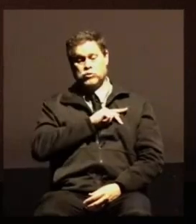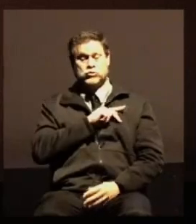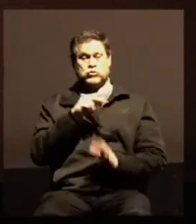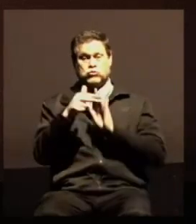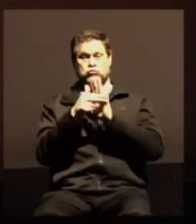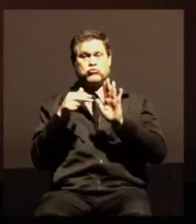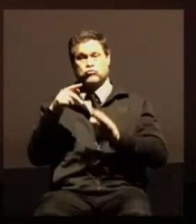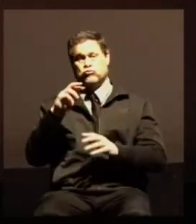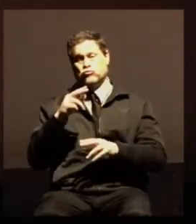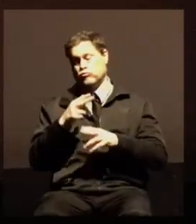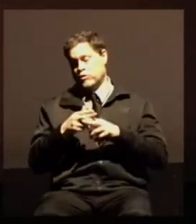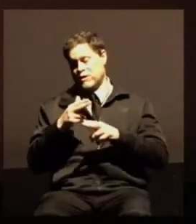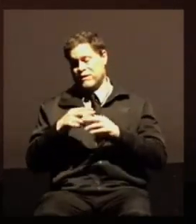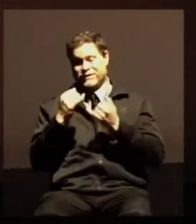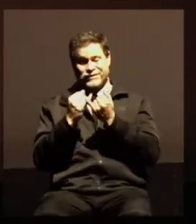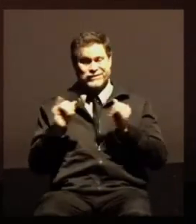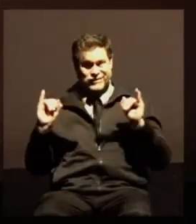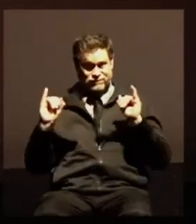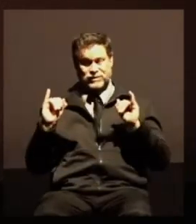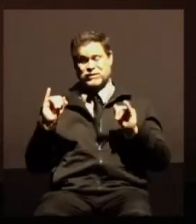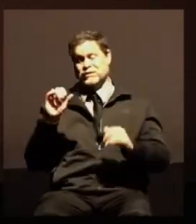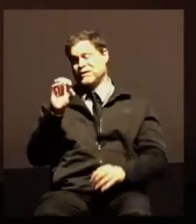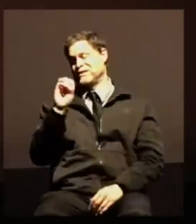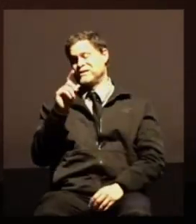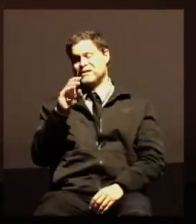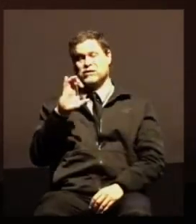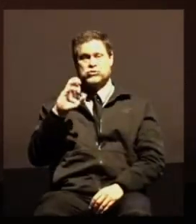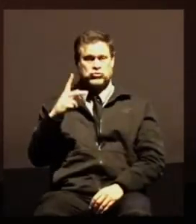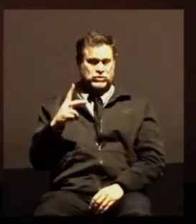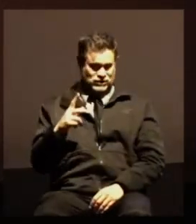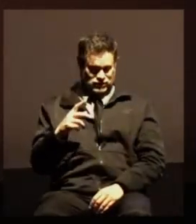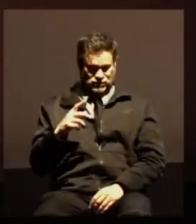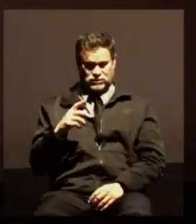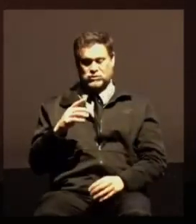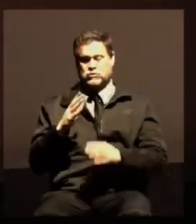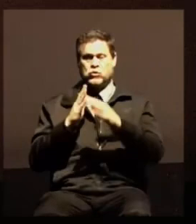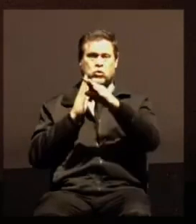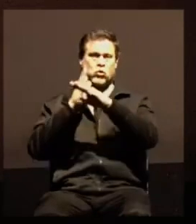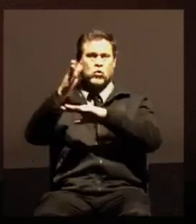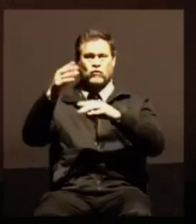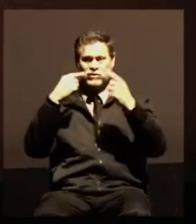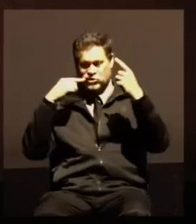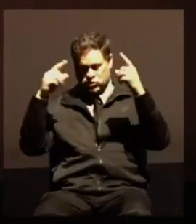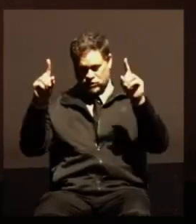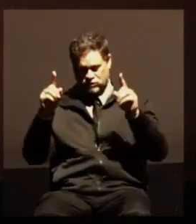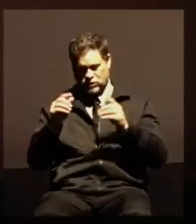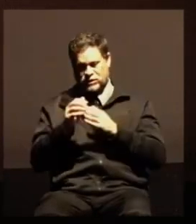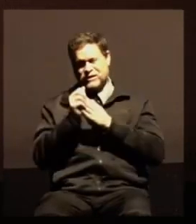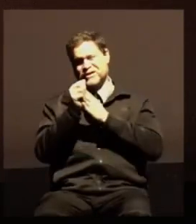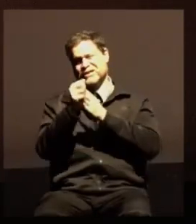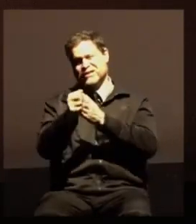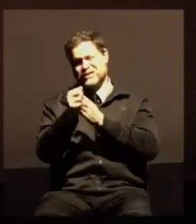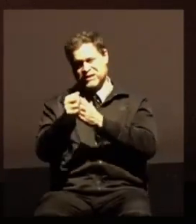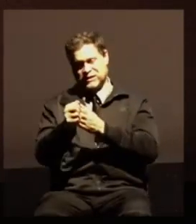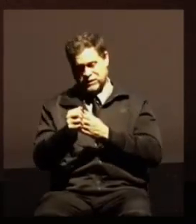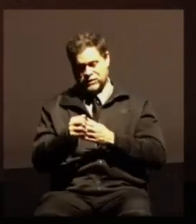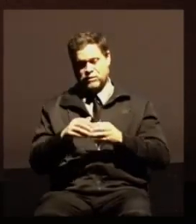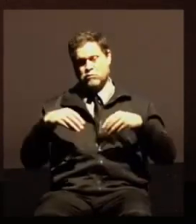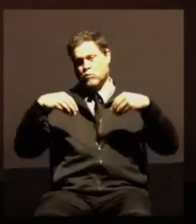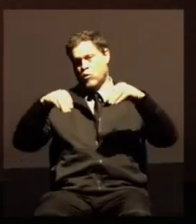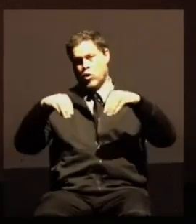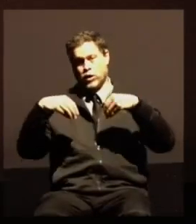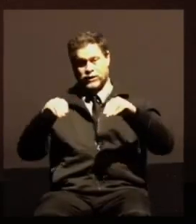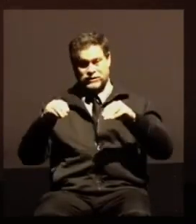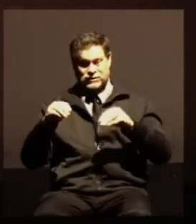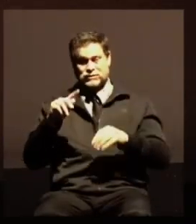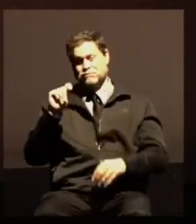of myself as independent, eccentric, overachiever, who has consistently led marketing and media events for reputable